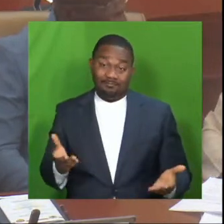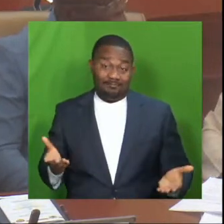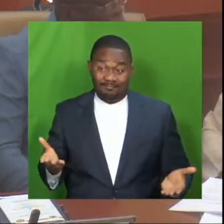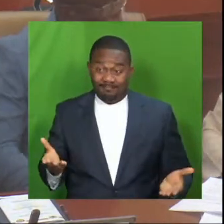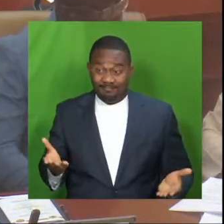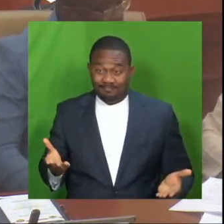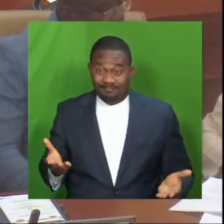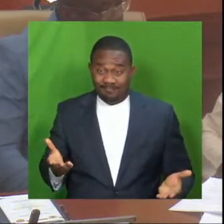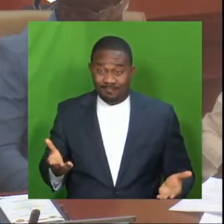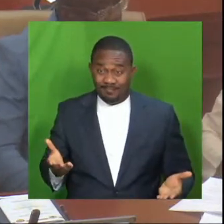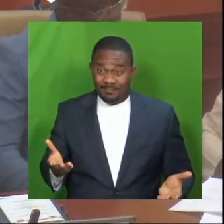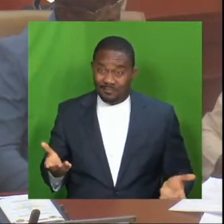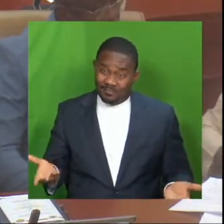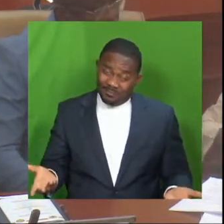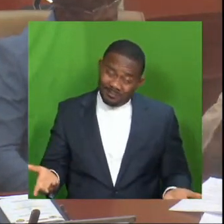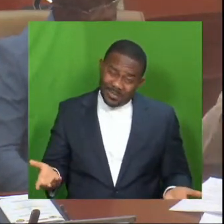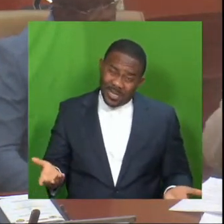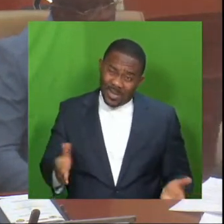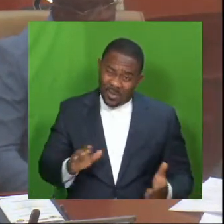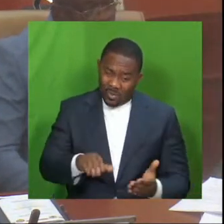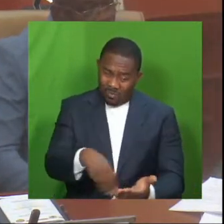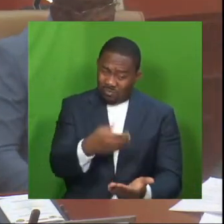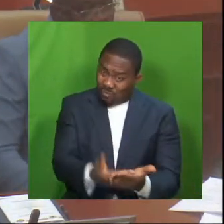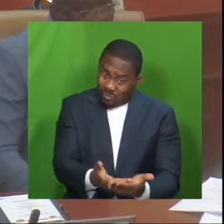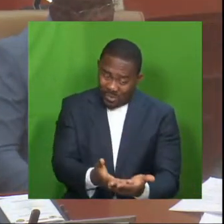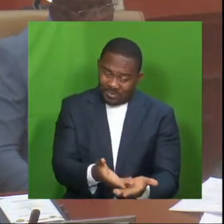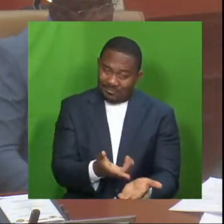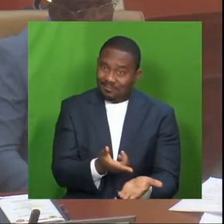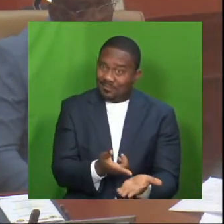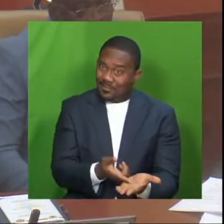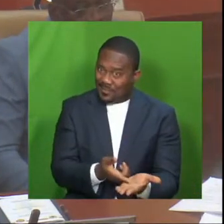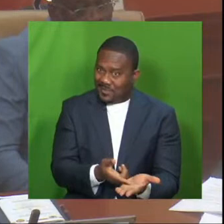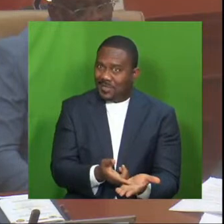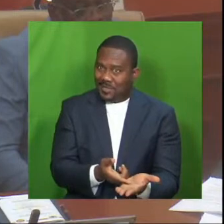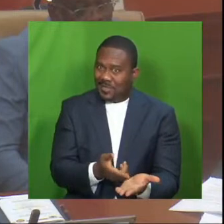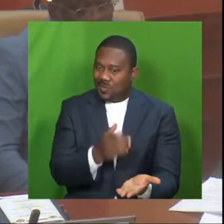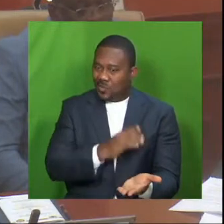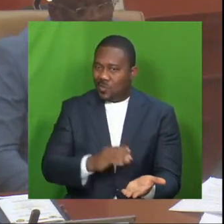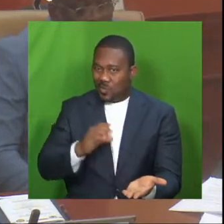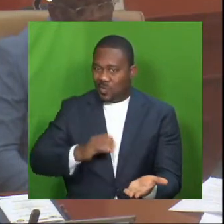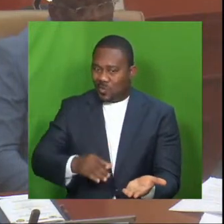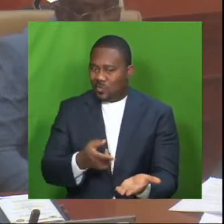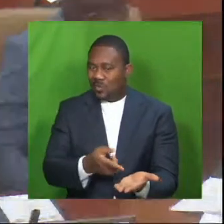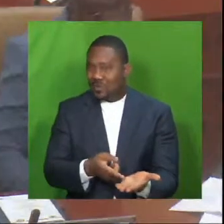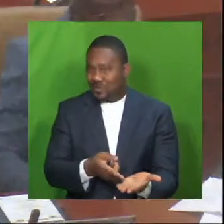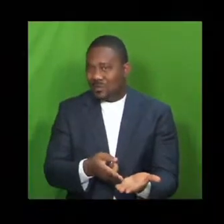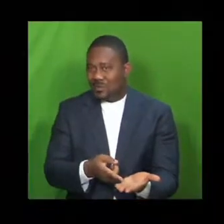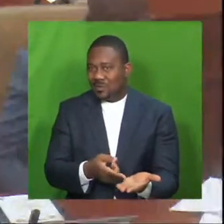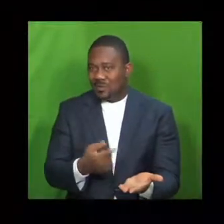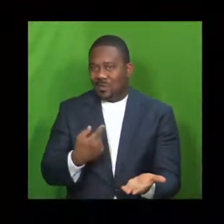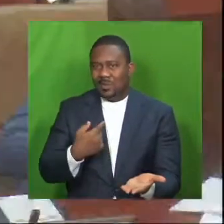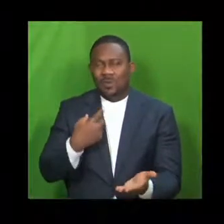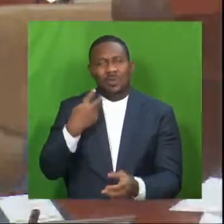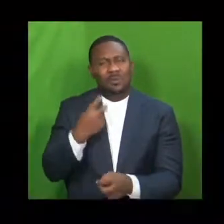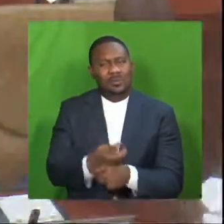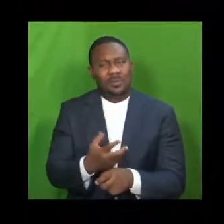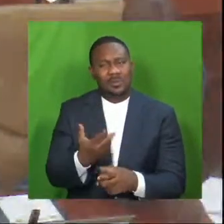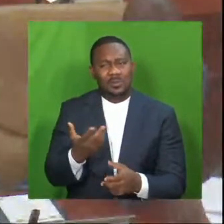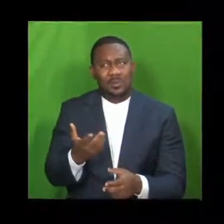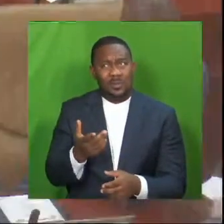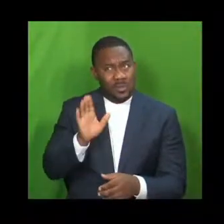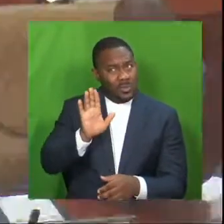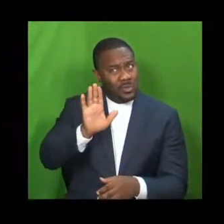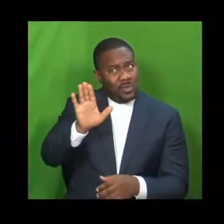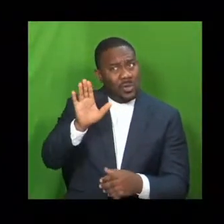So all this evidence before the Privileges Committee. Mr. Speaker, we have difficulty with the position that you have